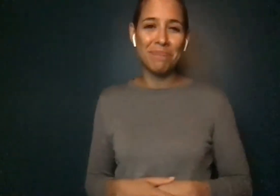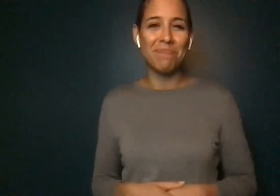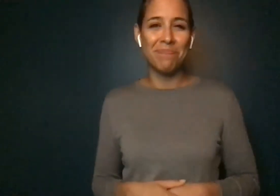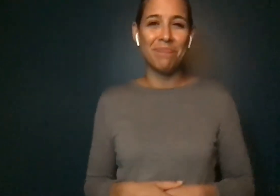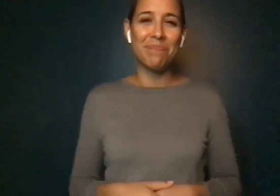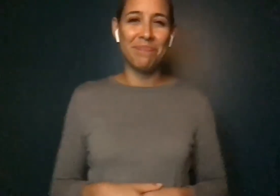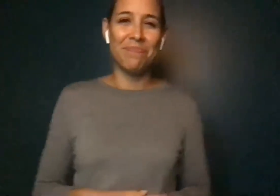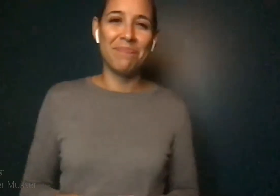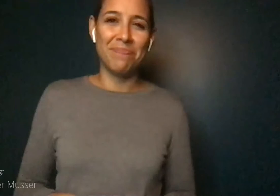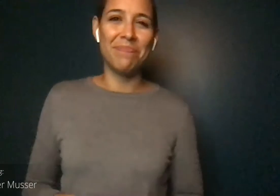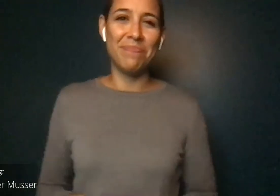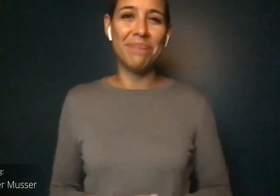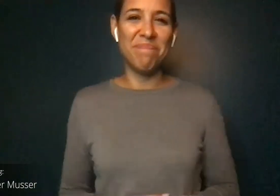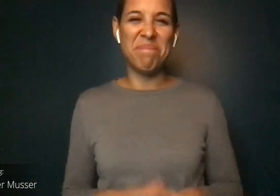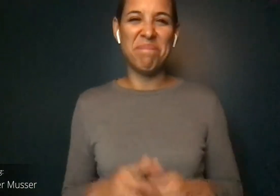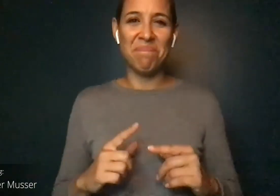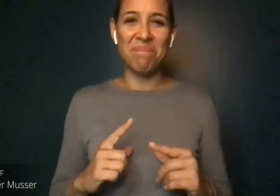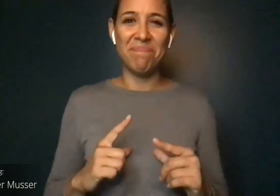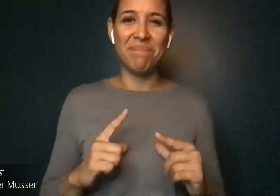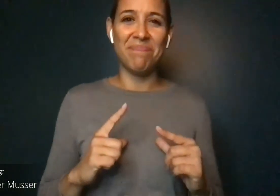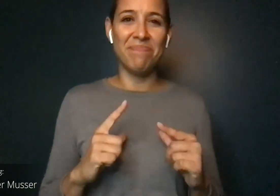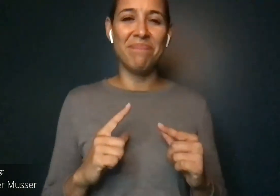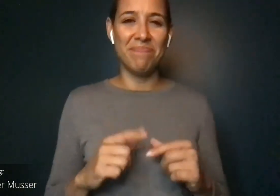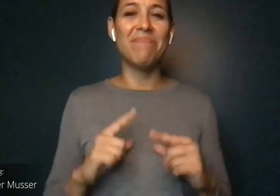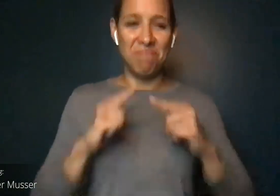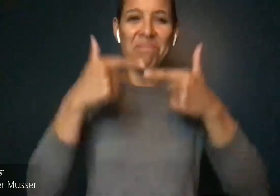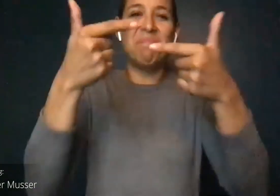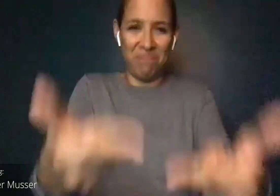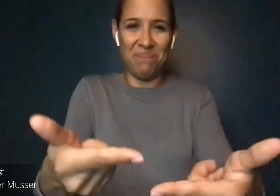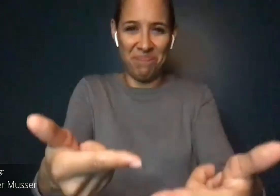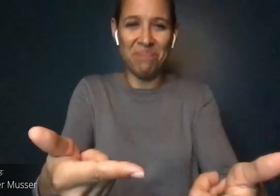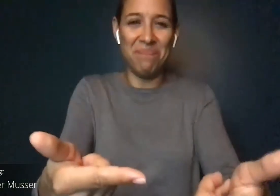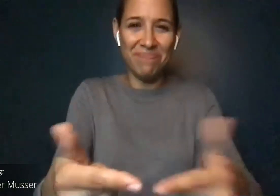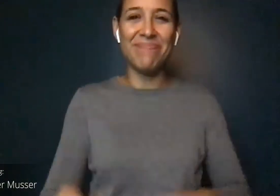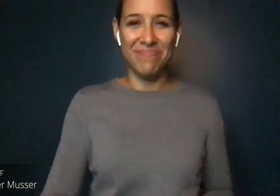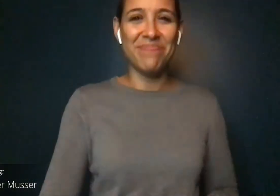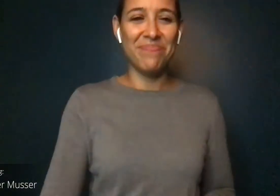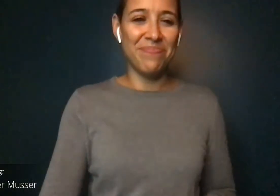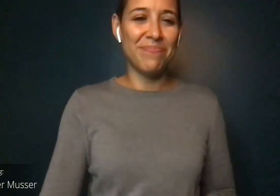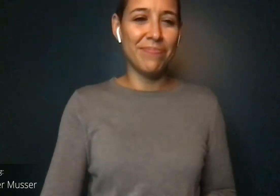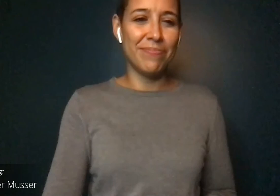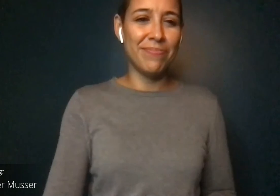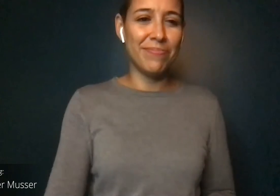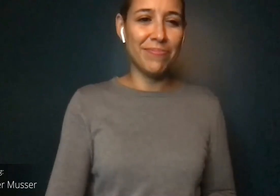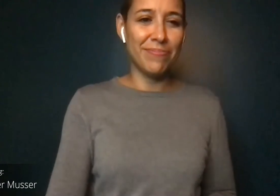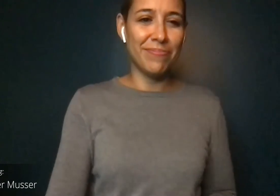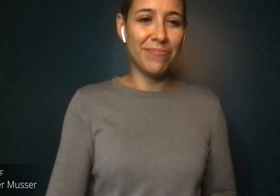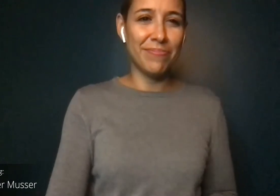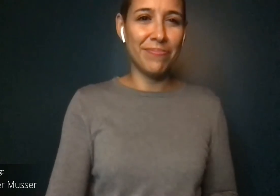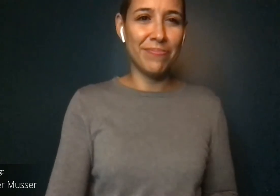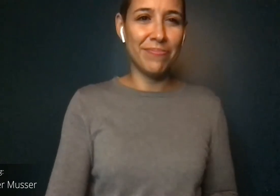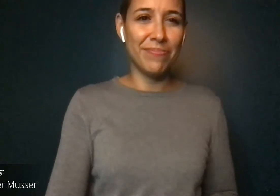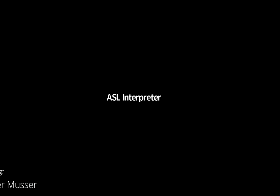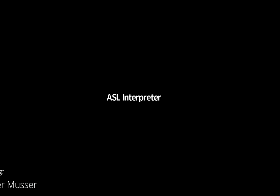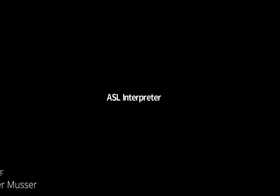Um, and I think really related to that, we have a question from Jennifer Finkel who asks, the work that deals specifically with myth,